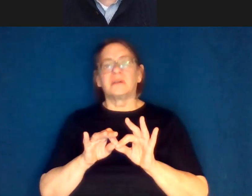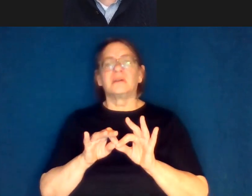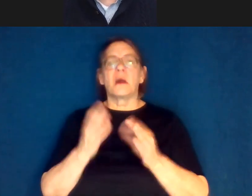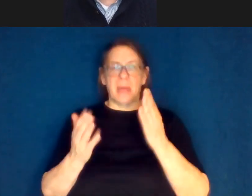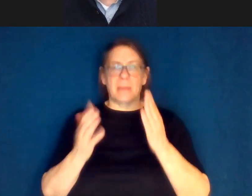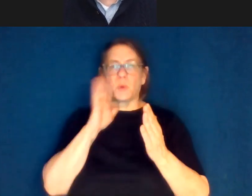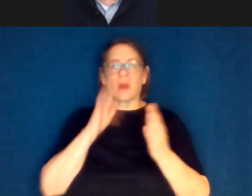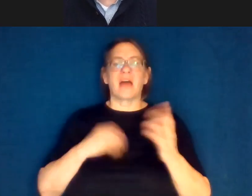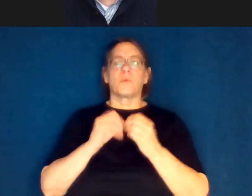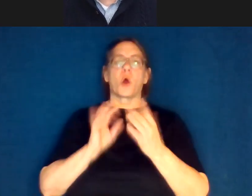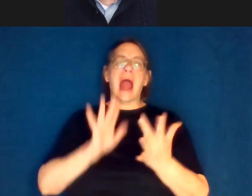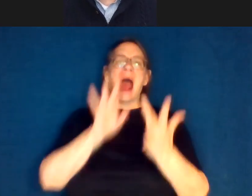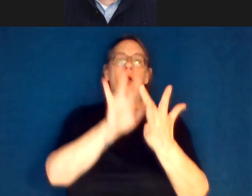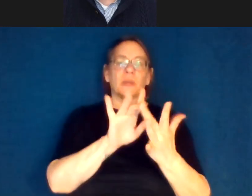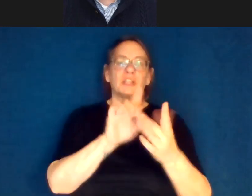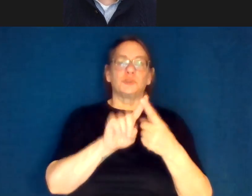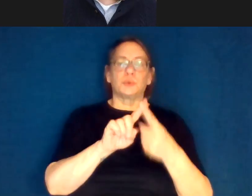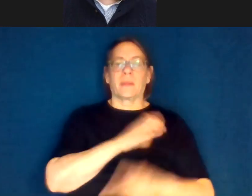the commission meeting level.